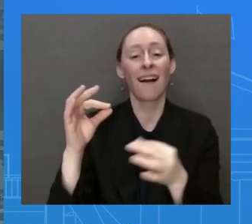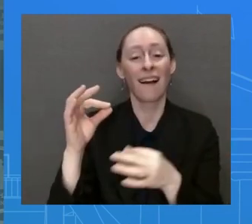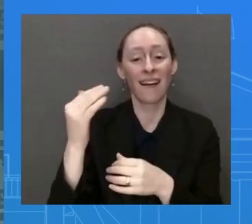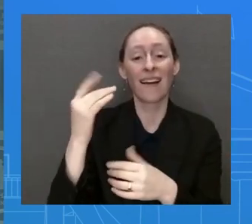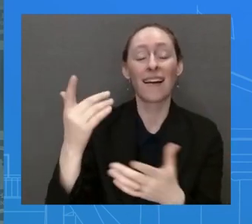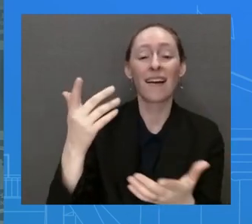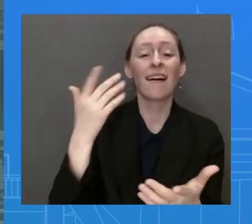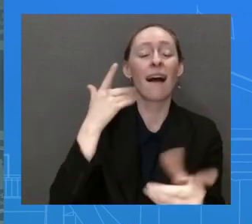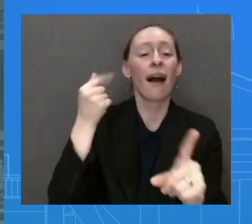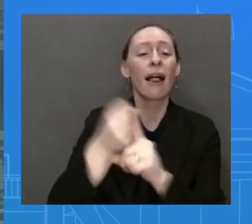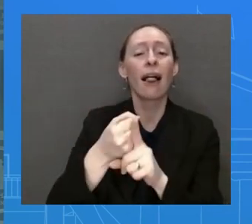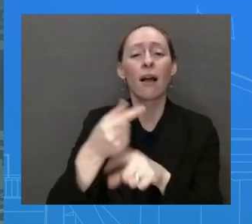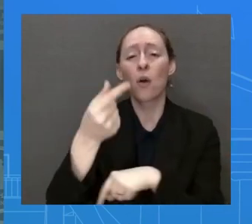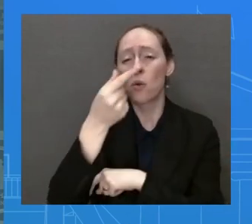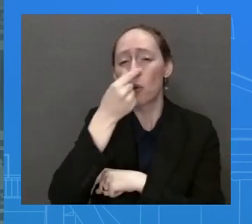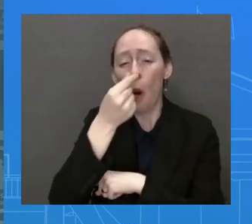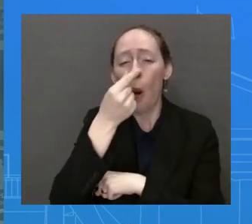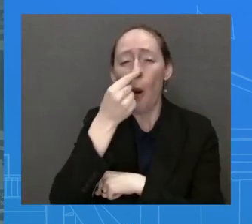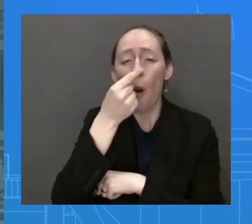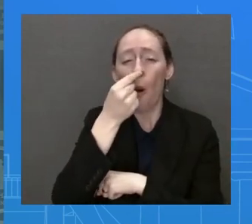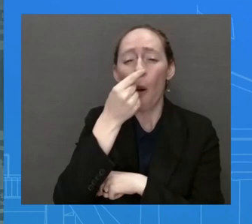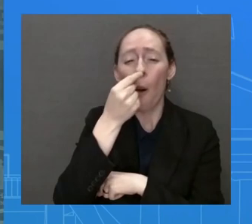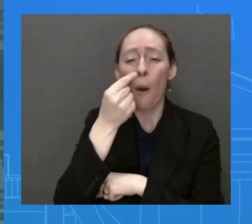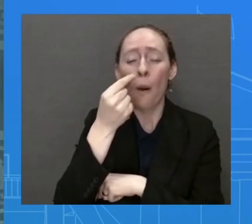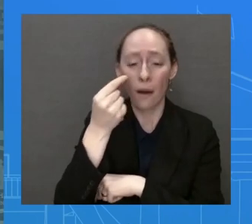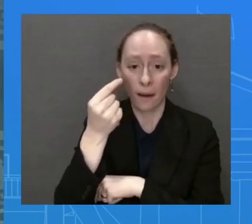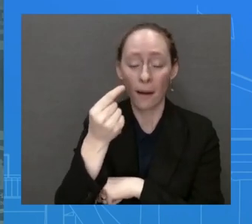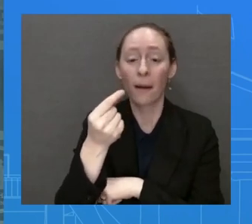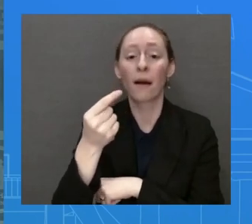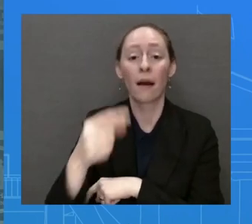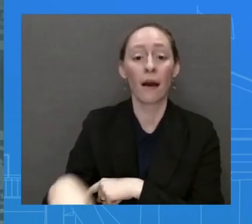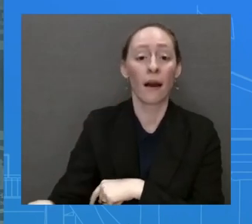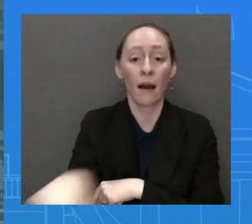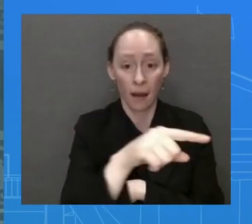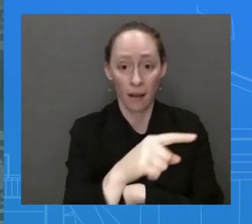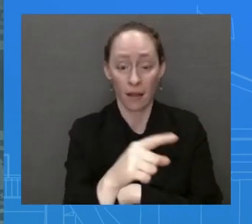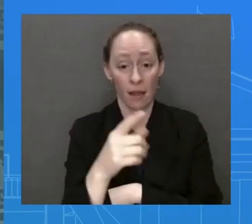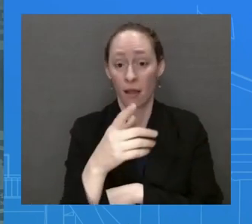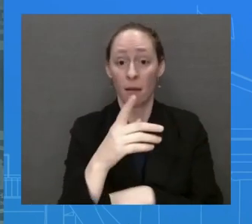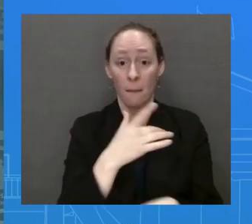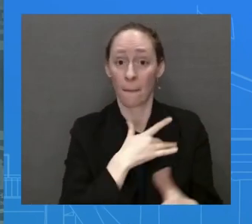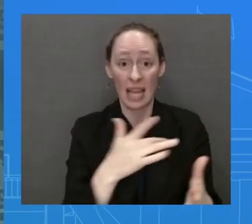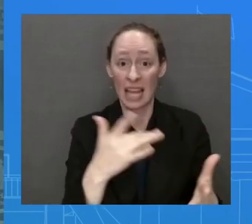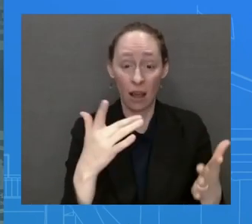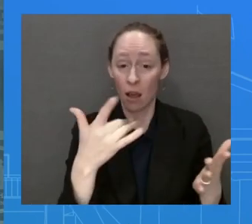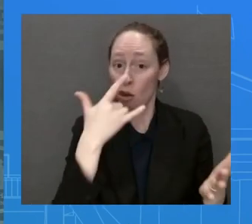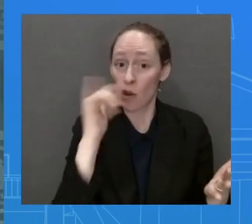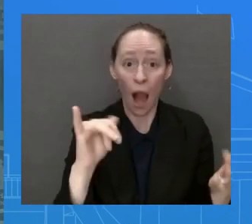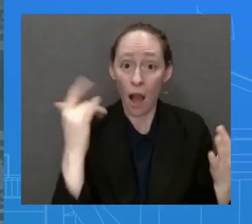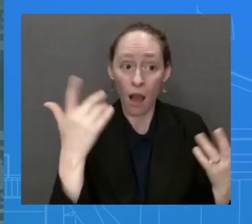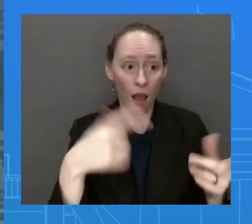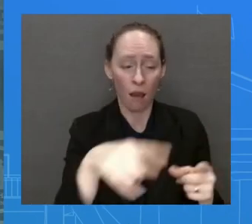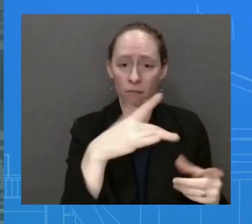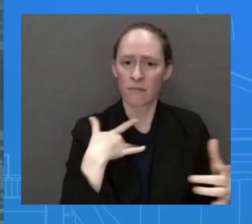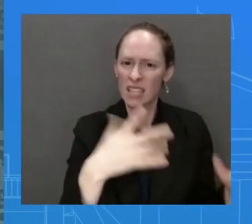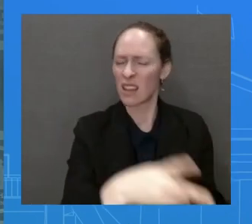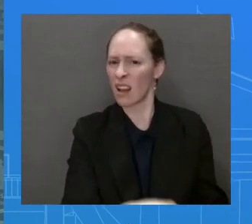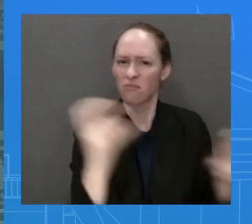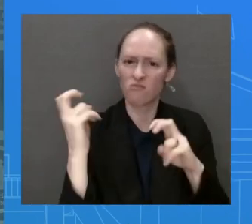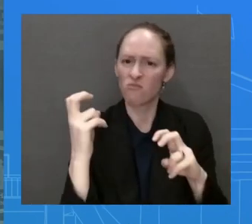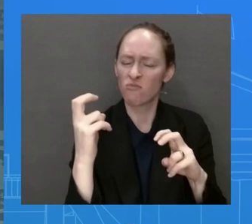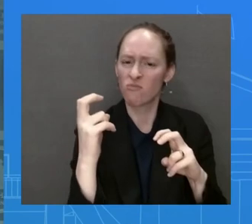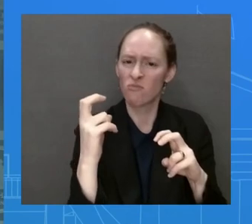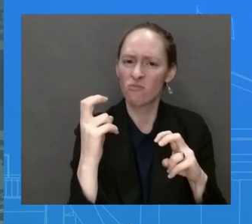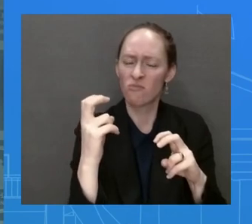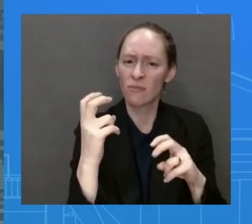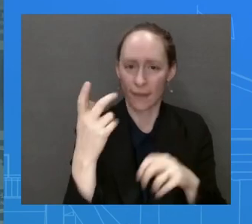those communities that often face additional challenges, have additional challenges with the economy. The great news is that